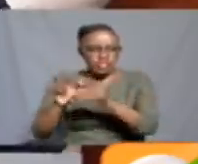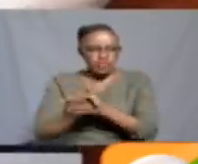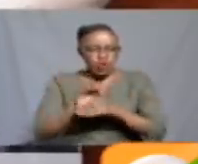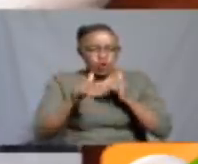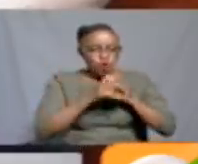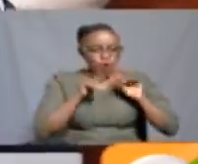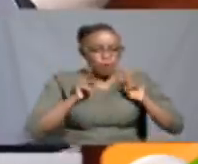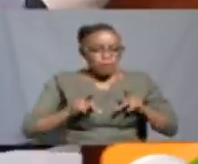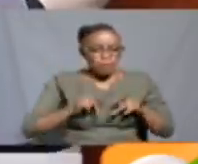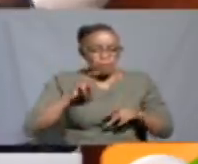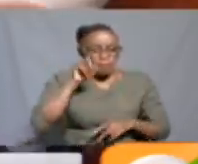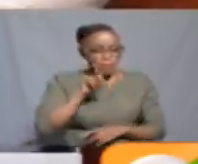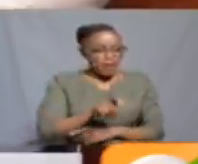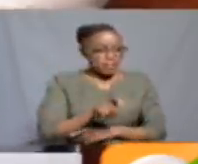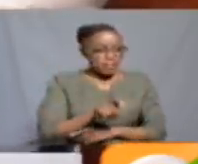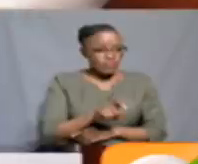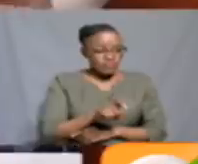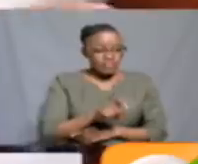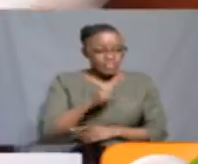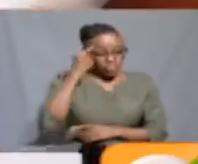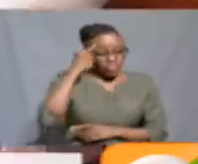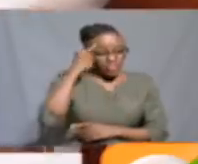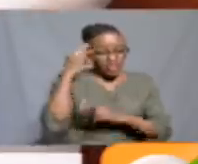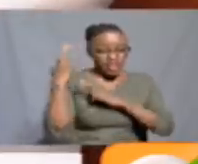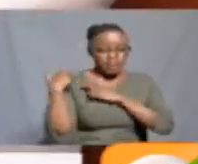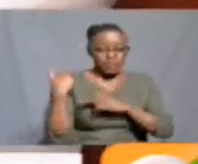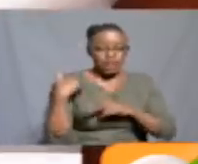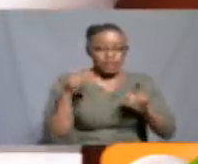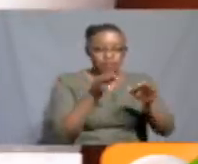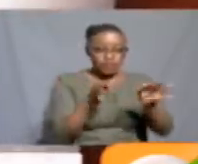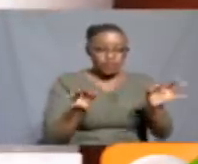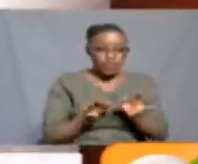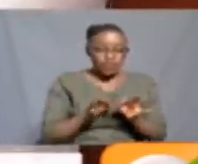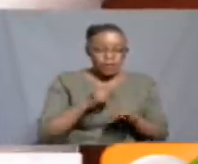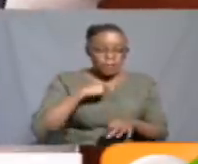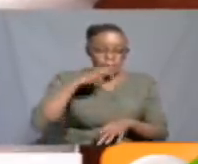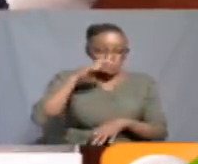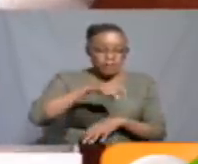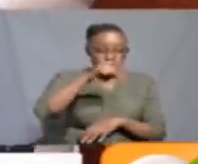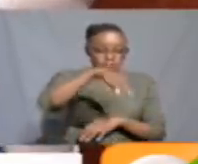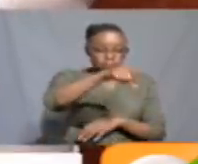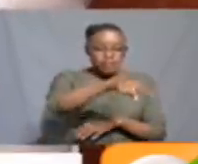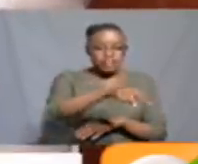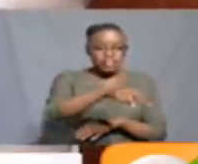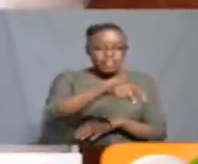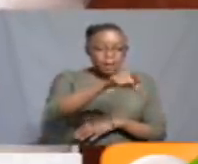Everybody must think that I have a responsibility as a family, I must plant a tree. Full stop.